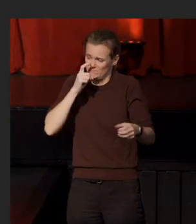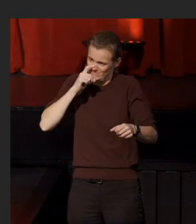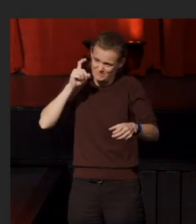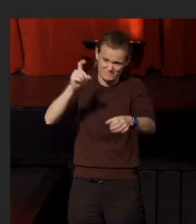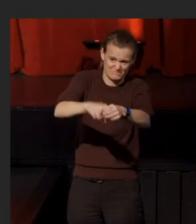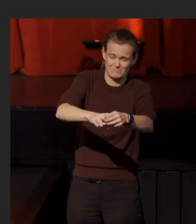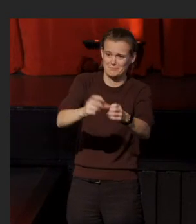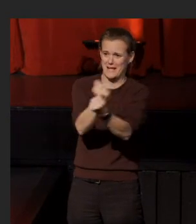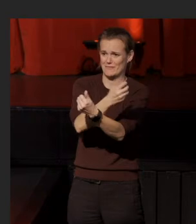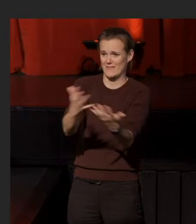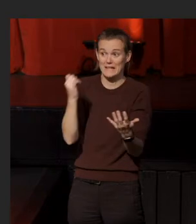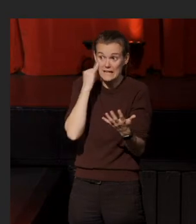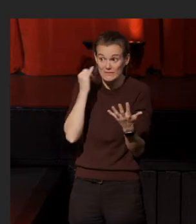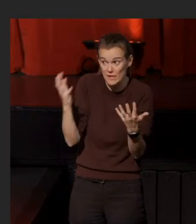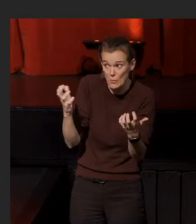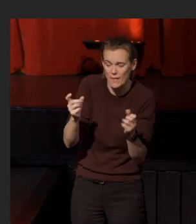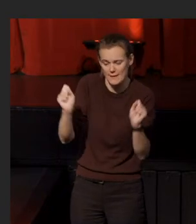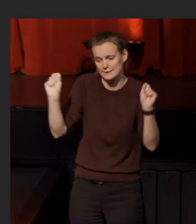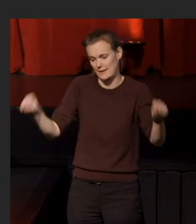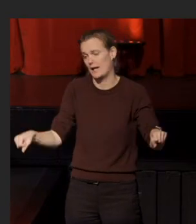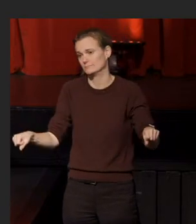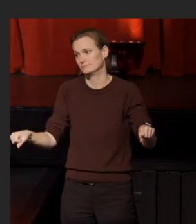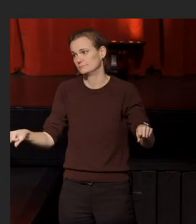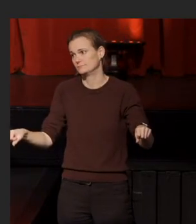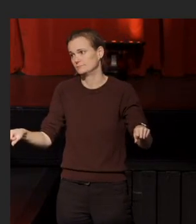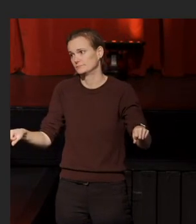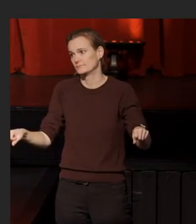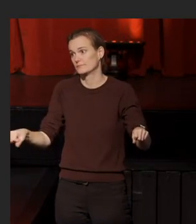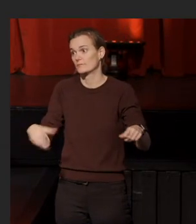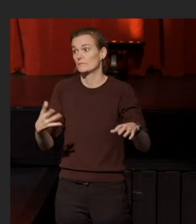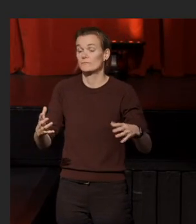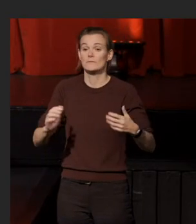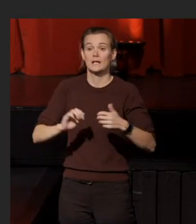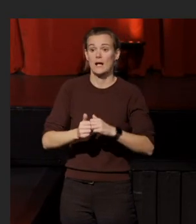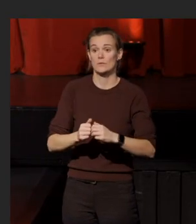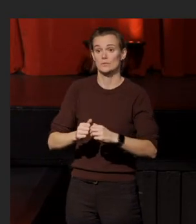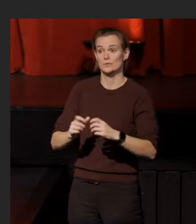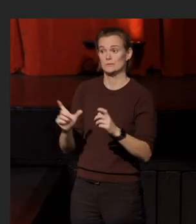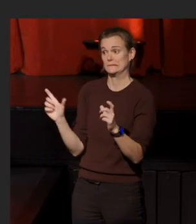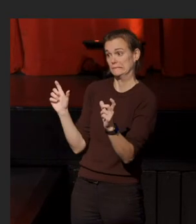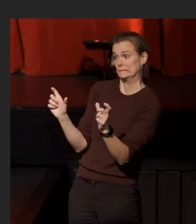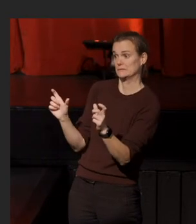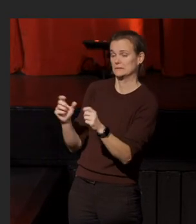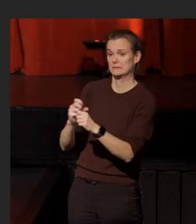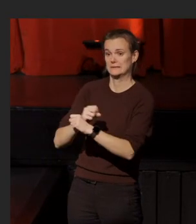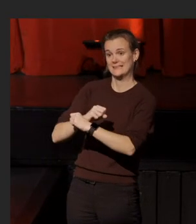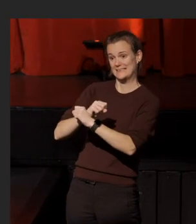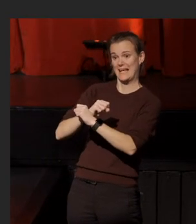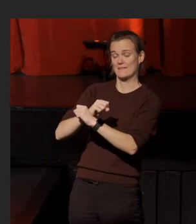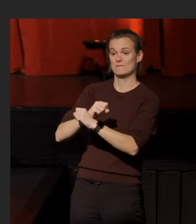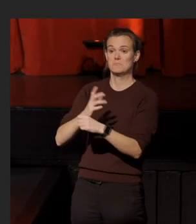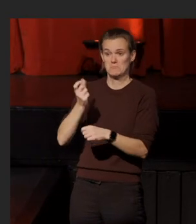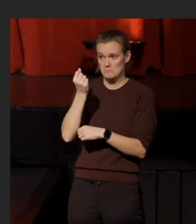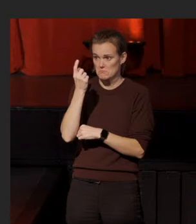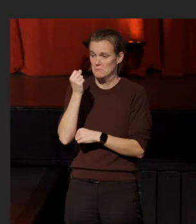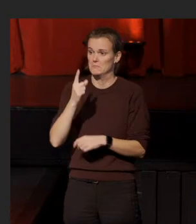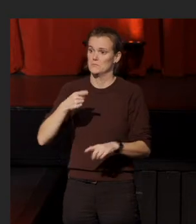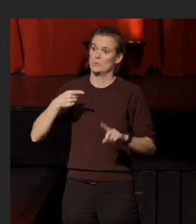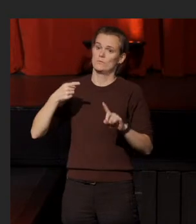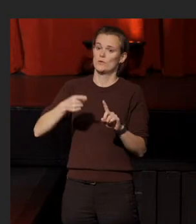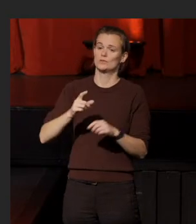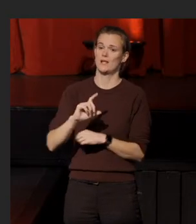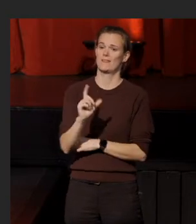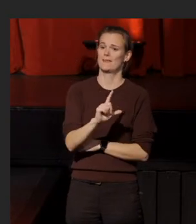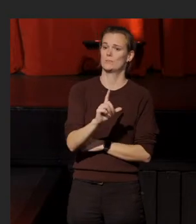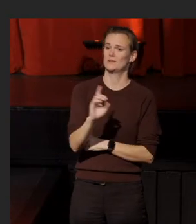lives if they want to. The safeguard mechanisms that are at the heart of liberal democracy, meanwhile,